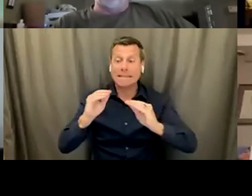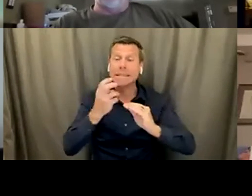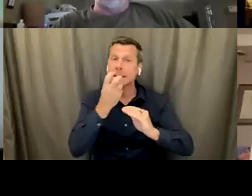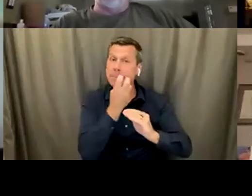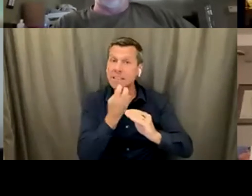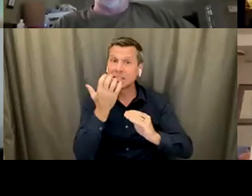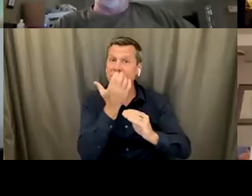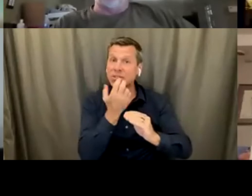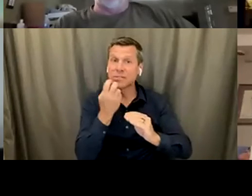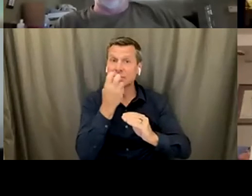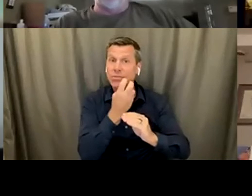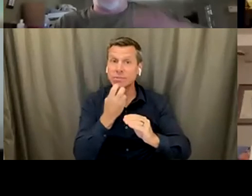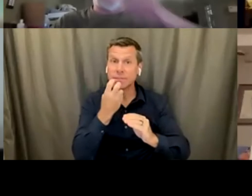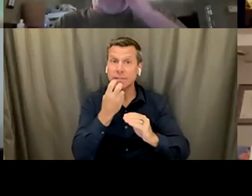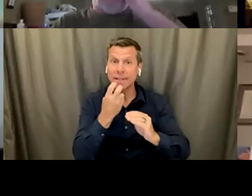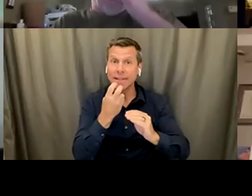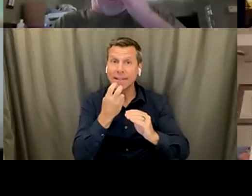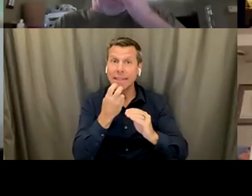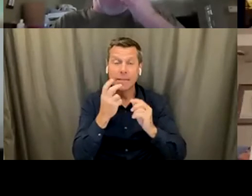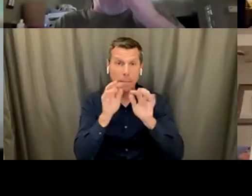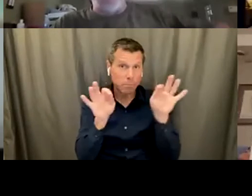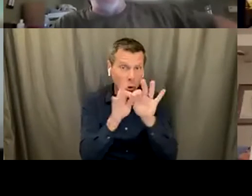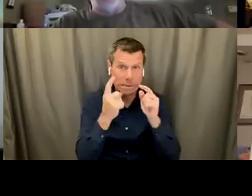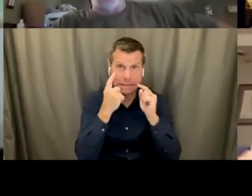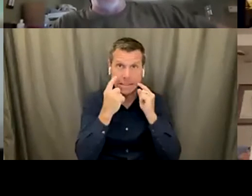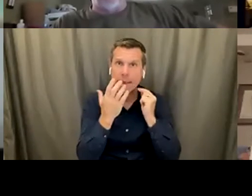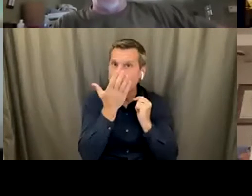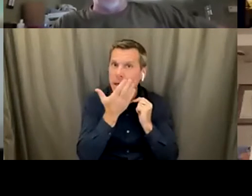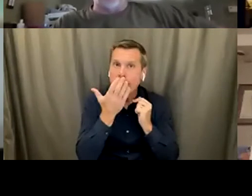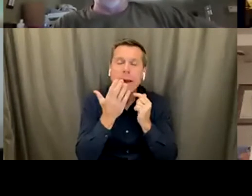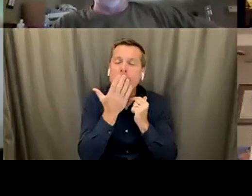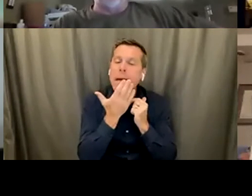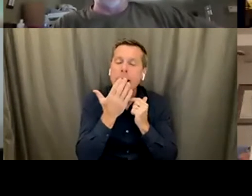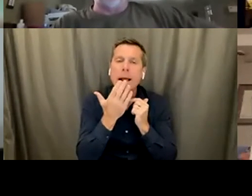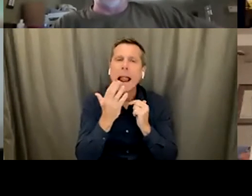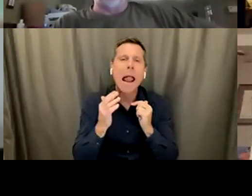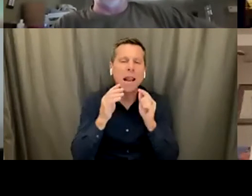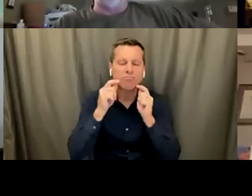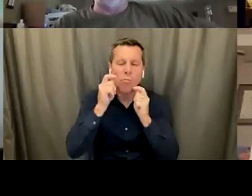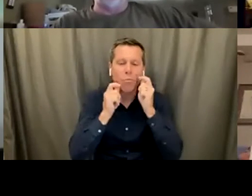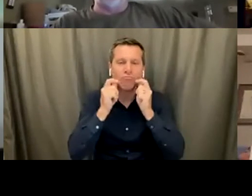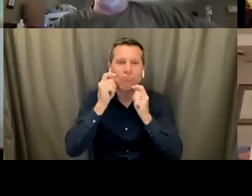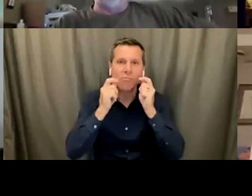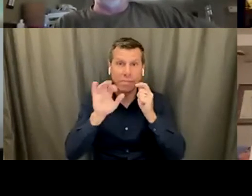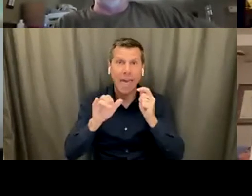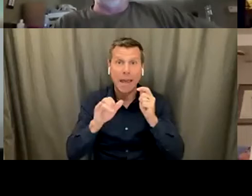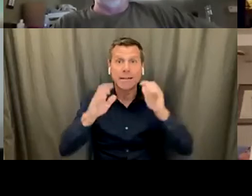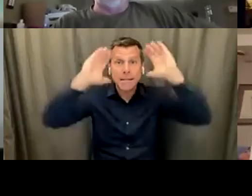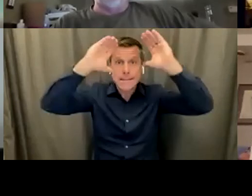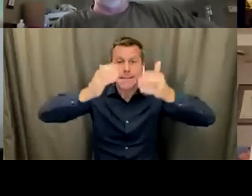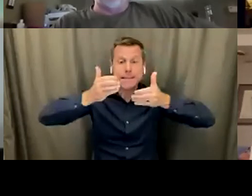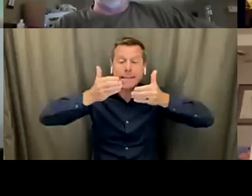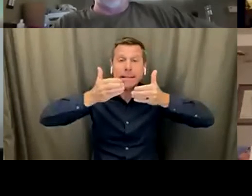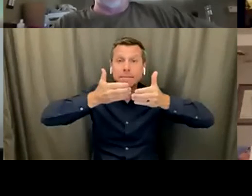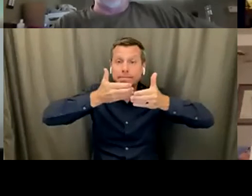to see the mouth movements and the structure. And that, I think, would be a great use of some of those funds that